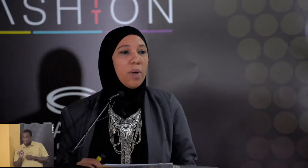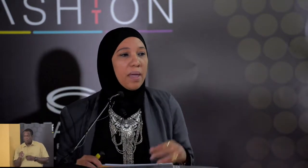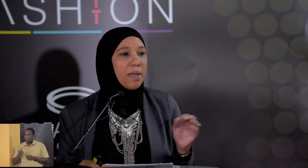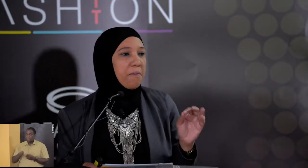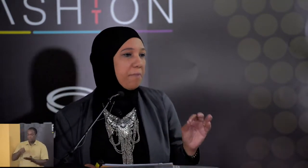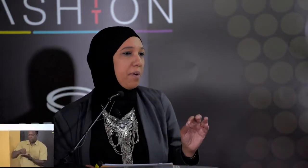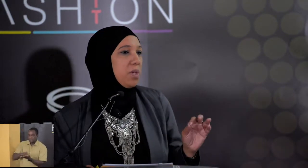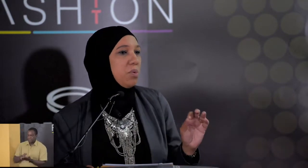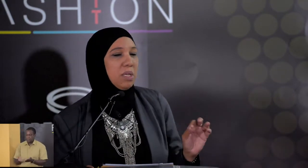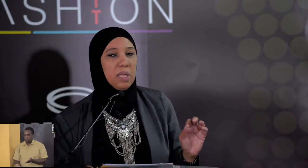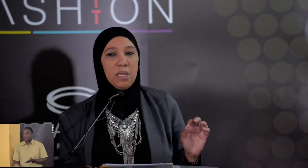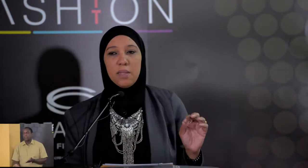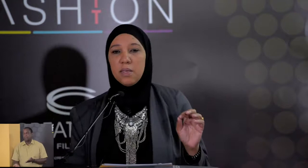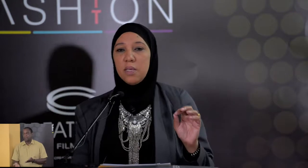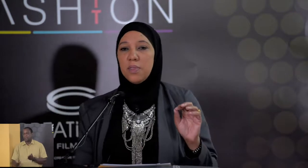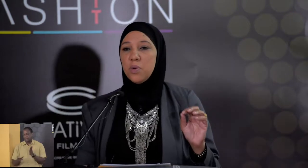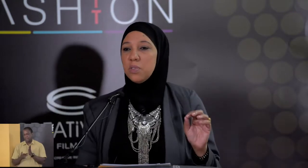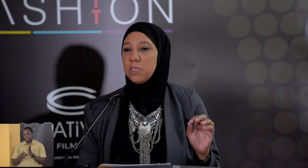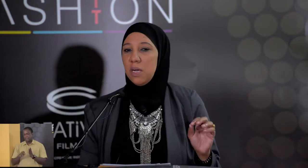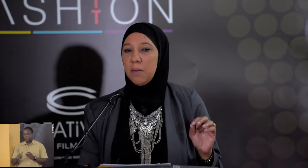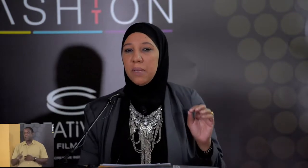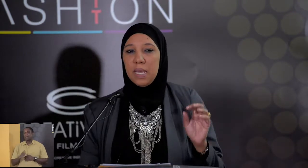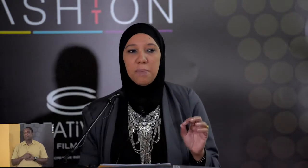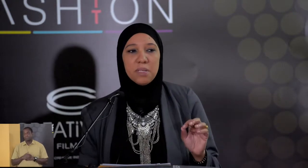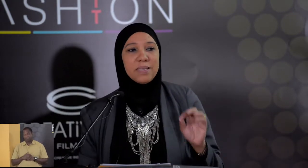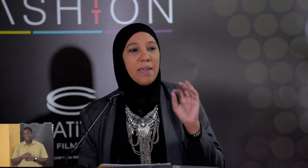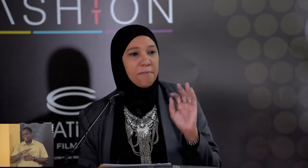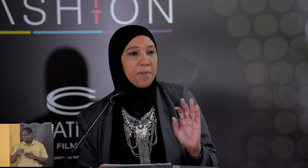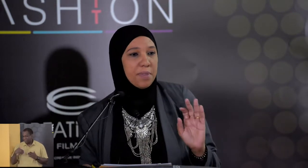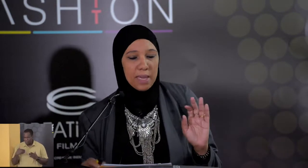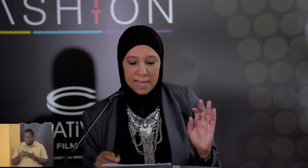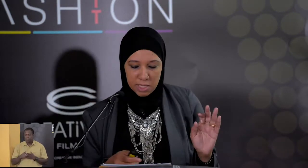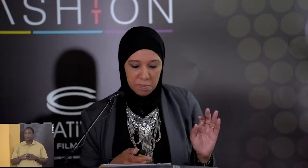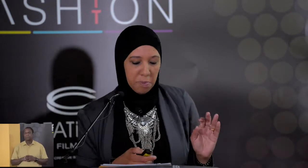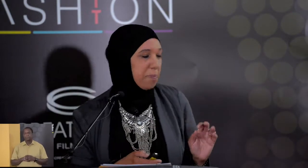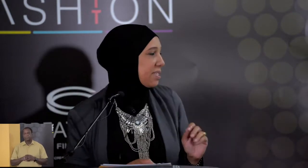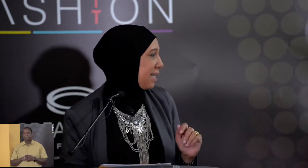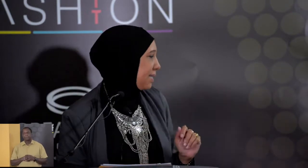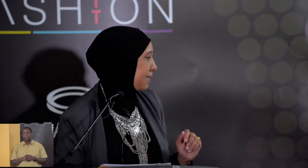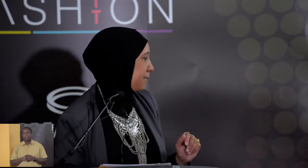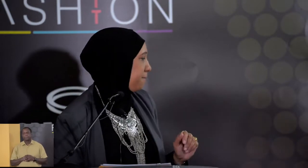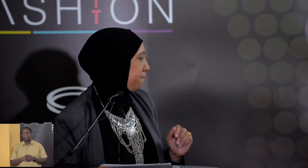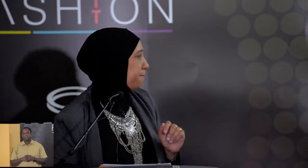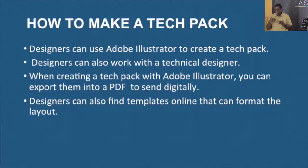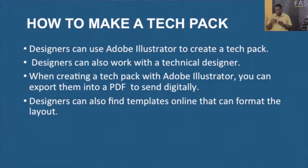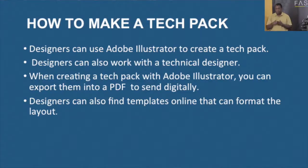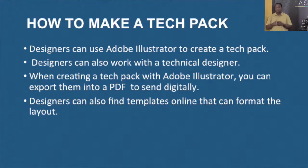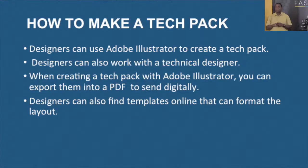clothing. Wherever you need those labels, everything has to be precise. And